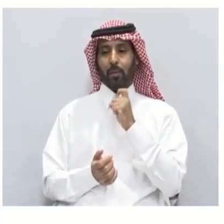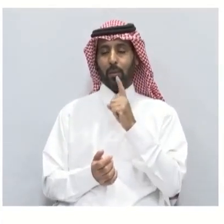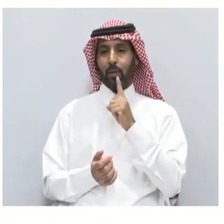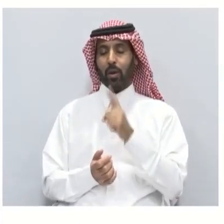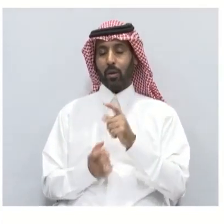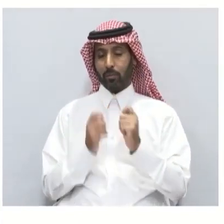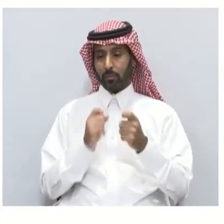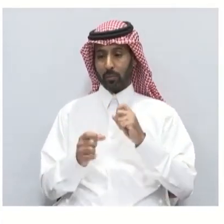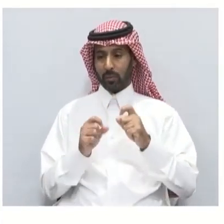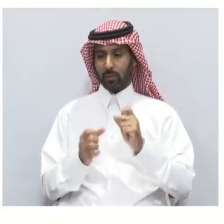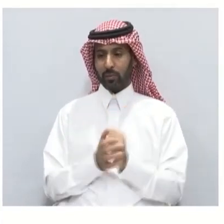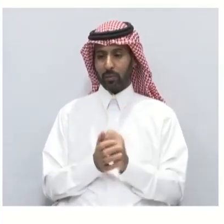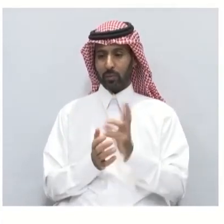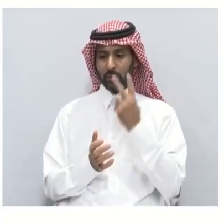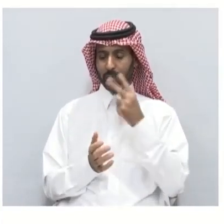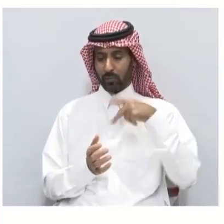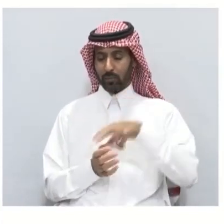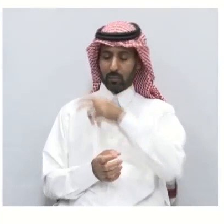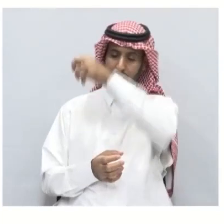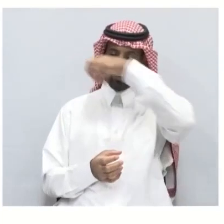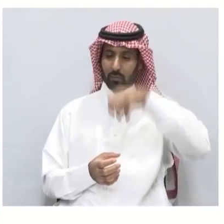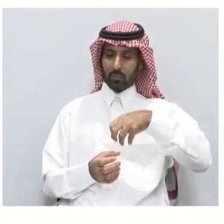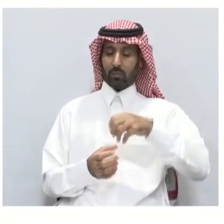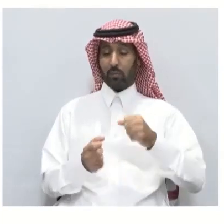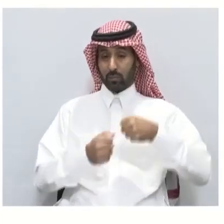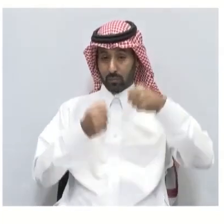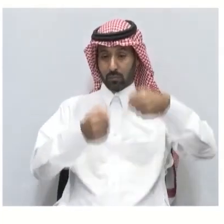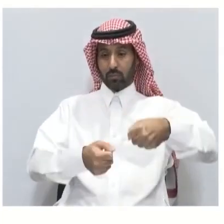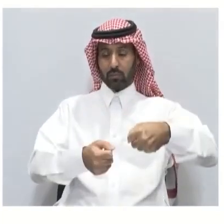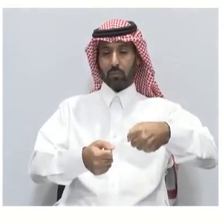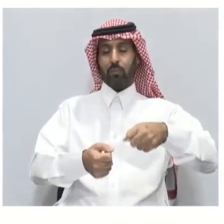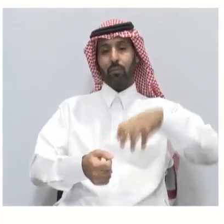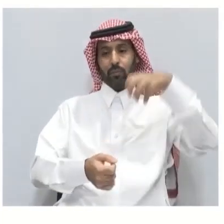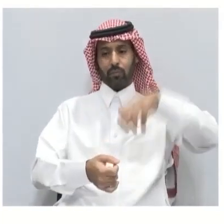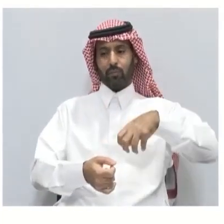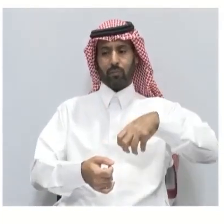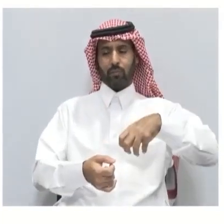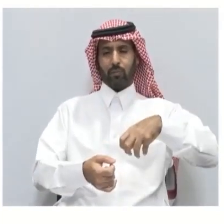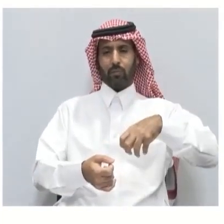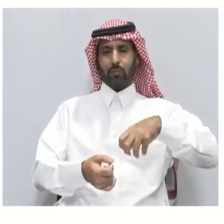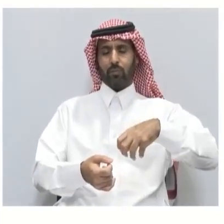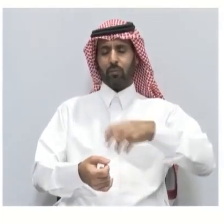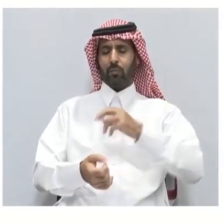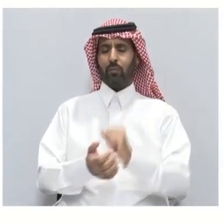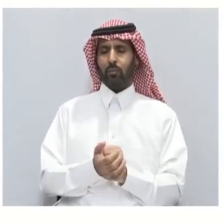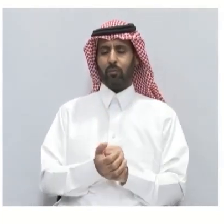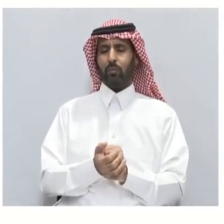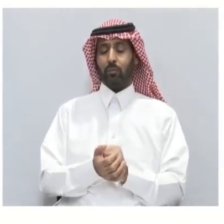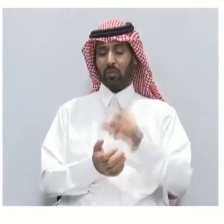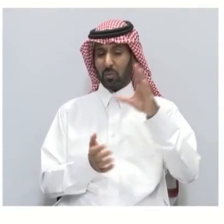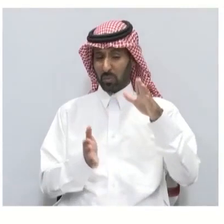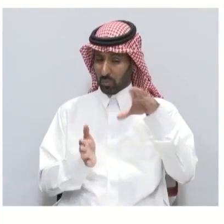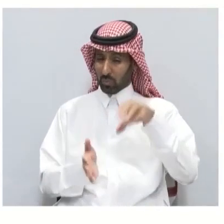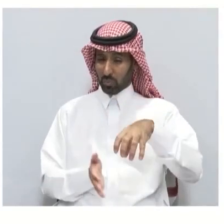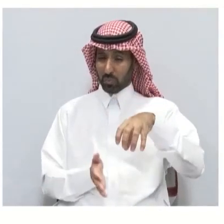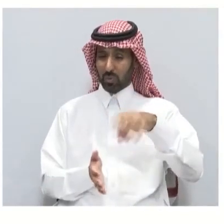encountered a problem when they tried to transfer the money to their getaway car. The car the robbers had stolen was a compact car. It was